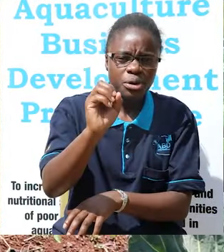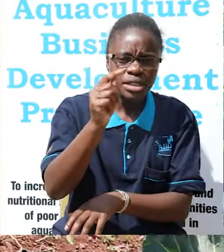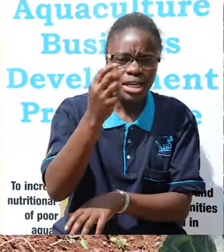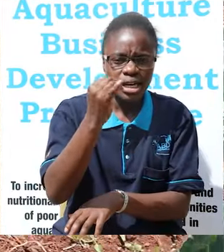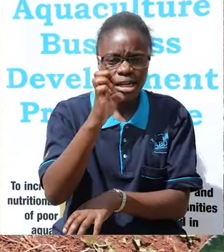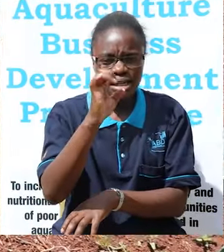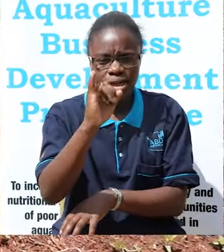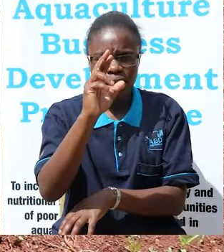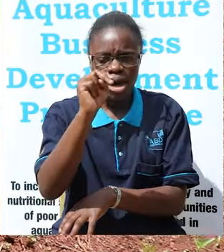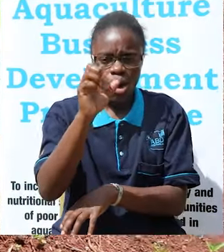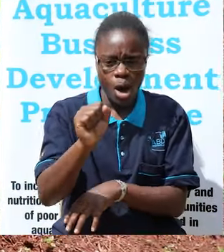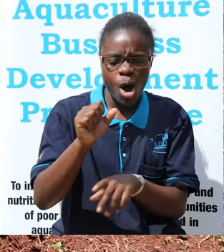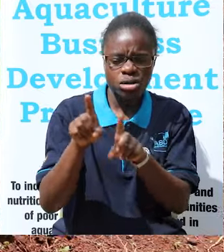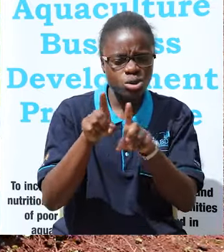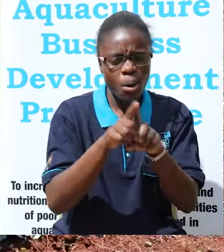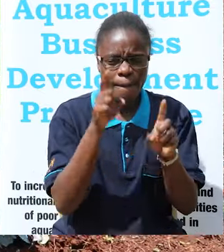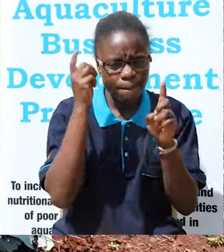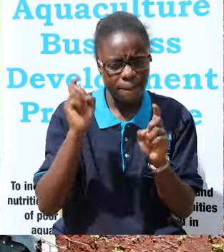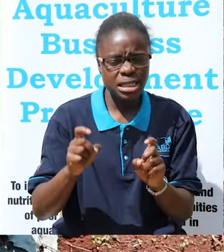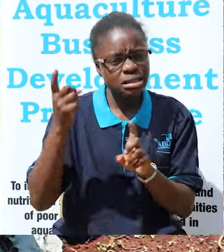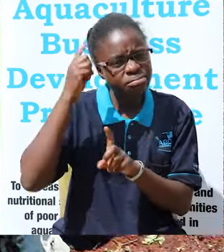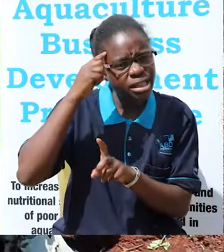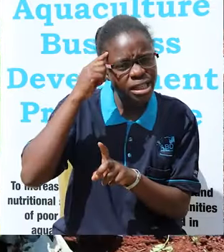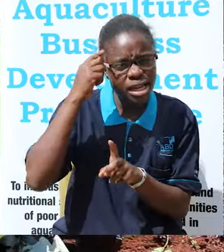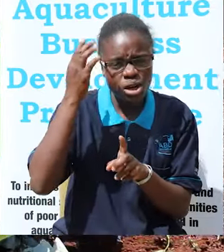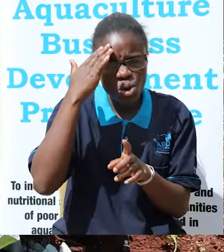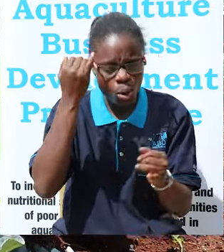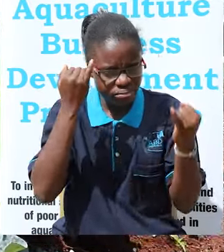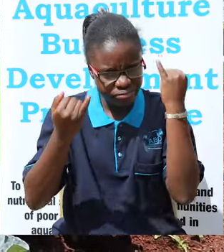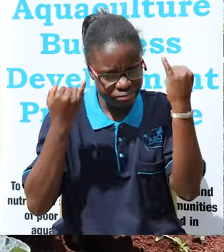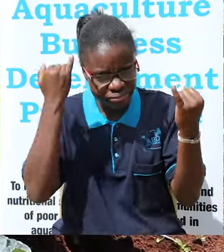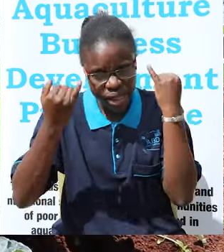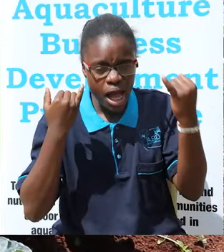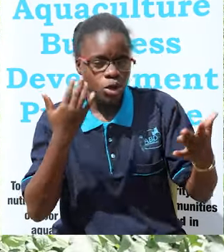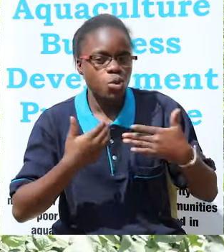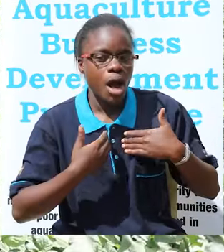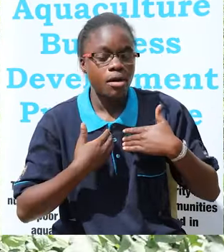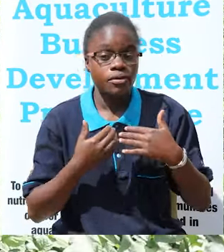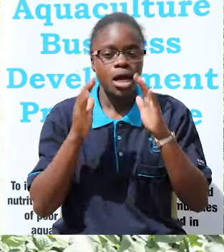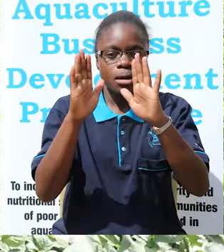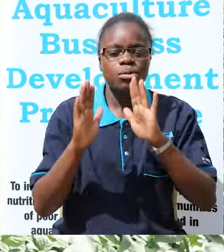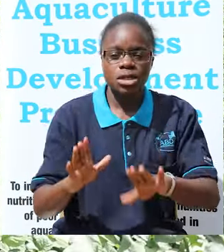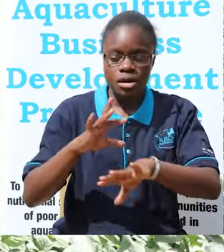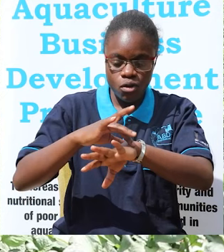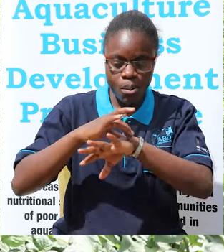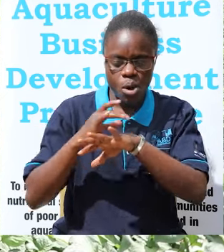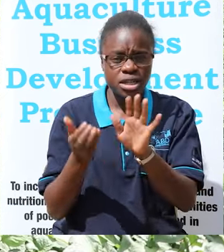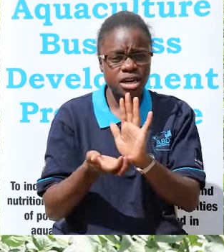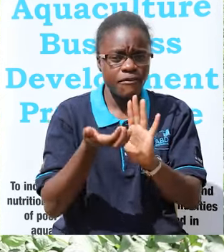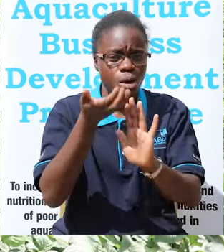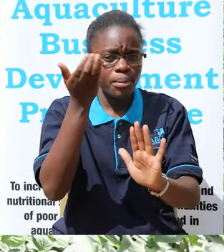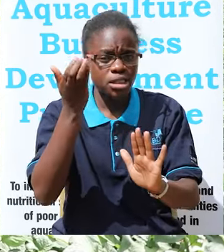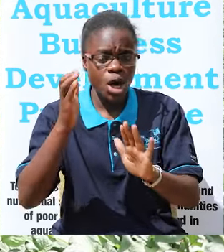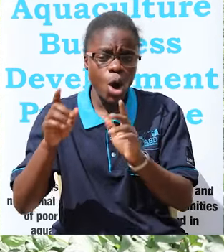leafy vegetables, we are sure to get our calcium from these vegetables, which is important for bone and teeth